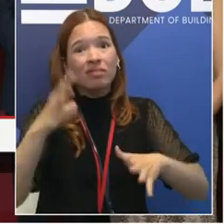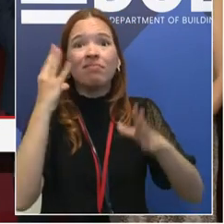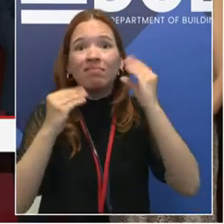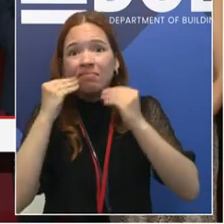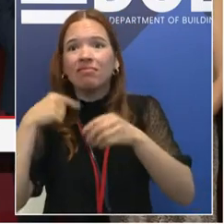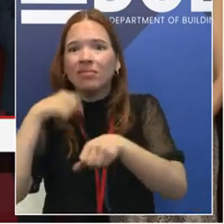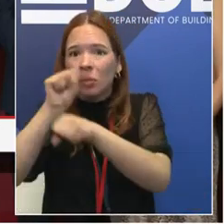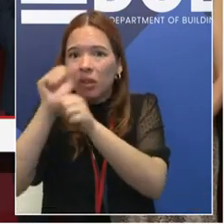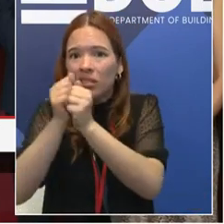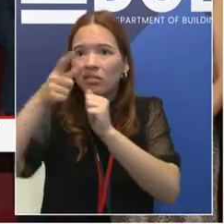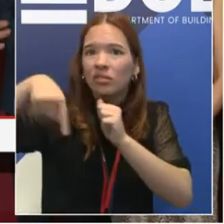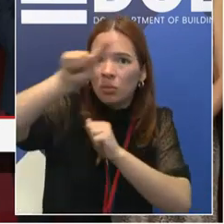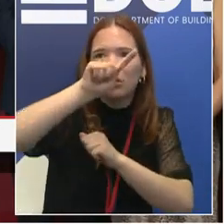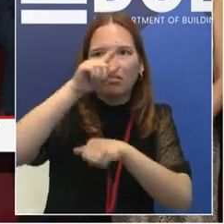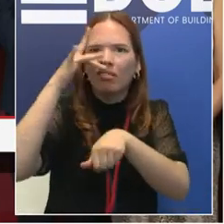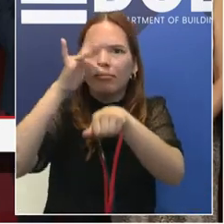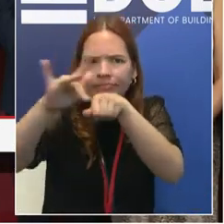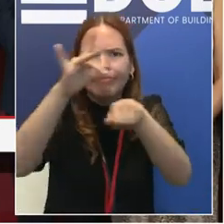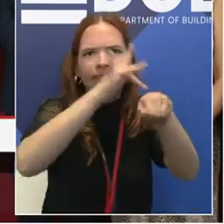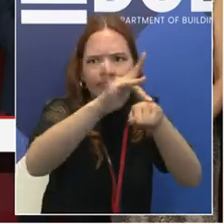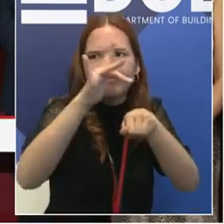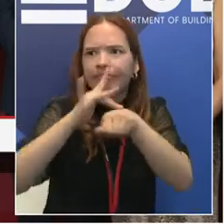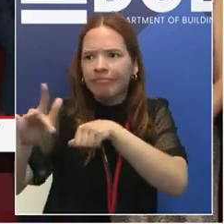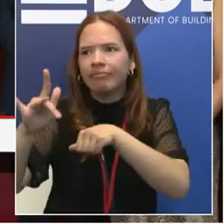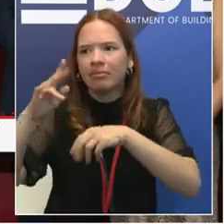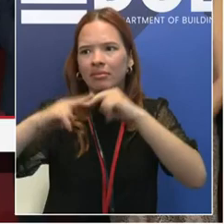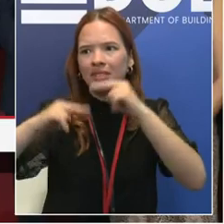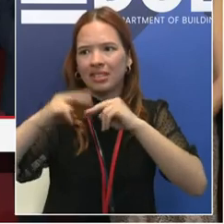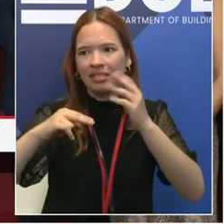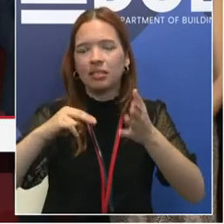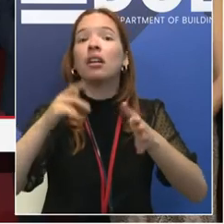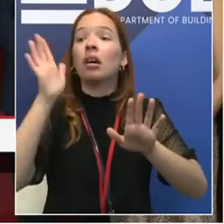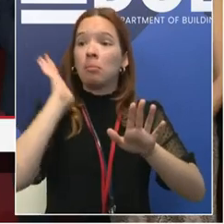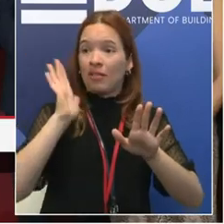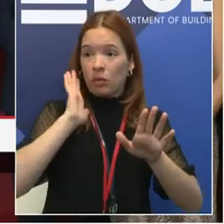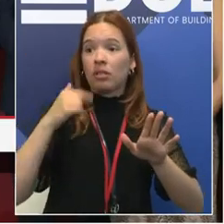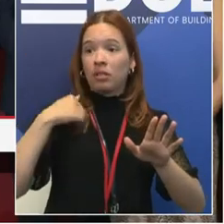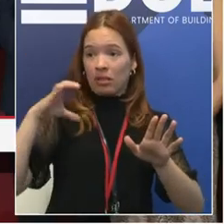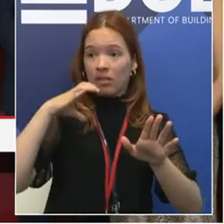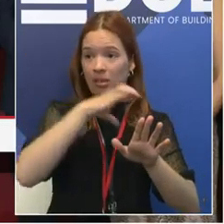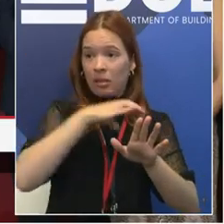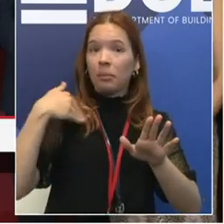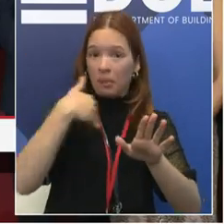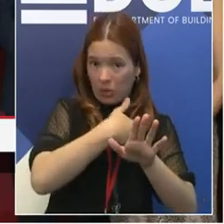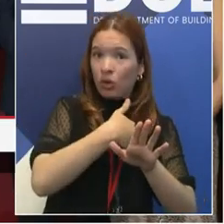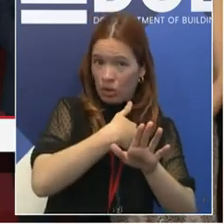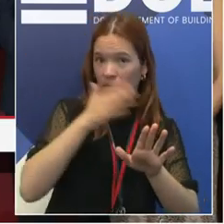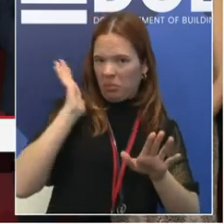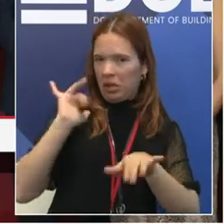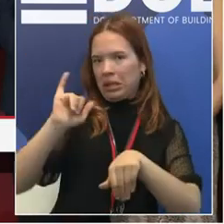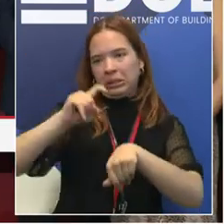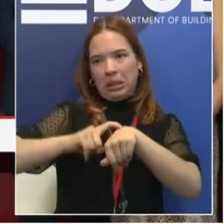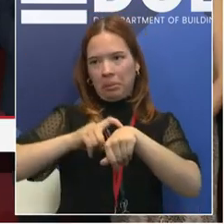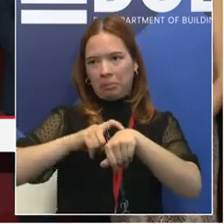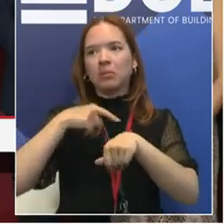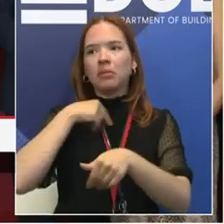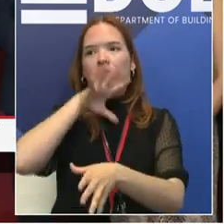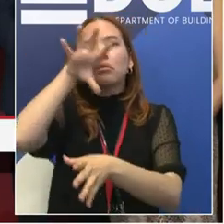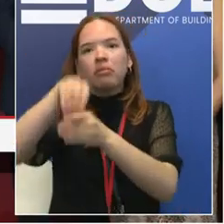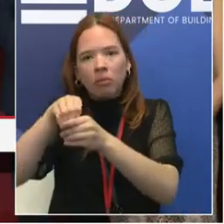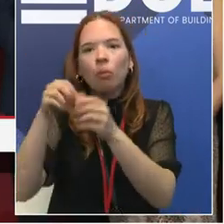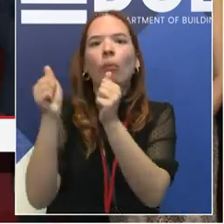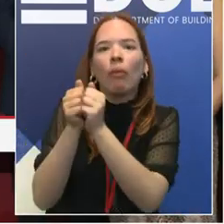the council, I wrote the law that created the current regime that we have, where we actually have a tool in